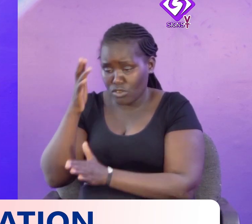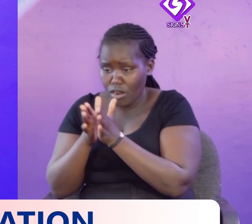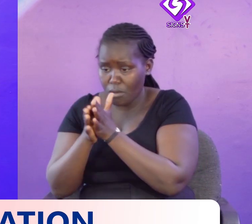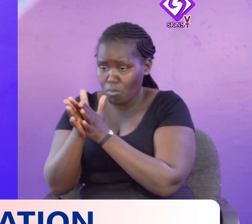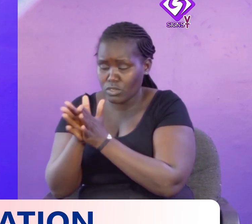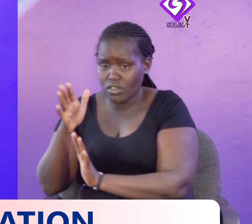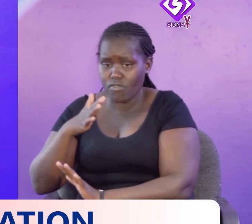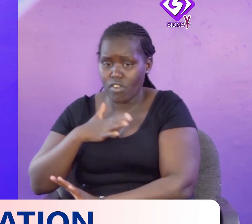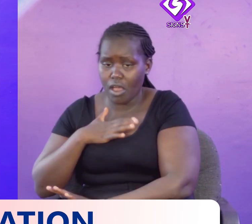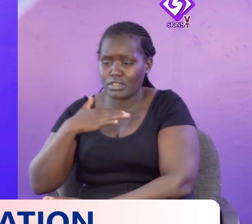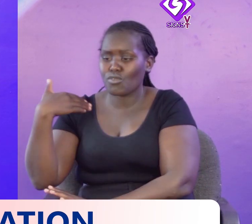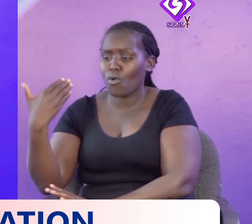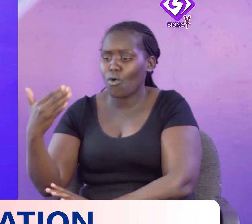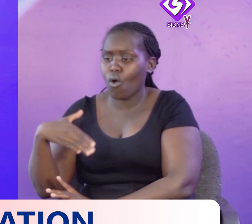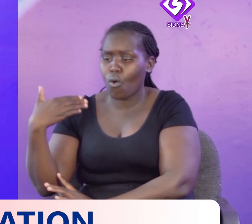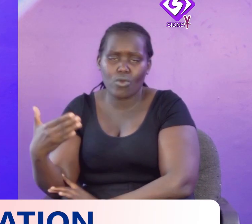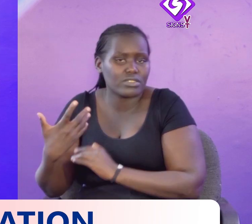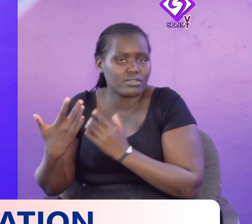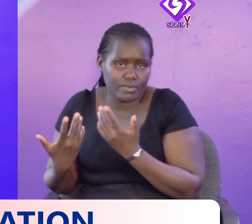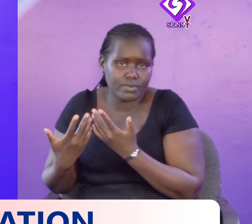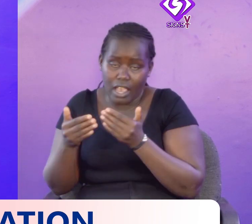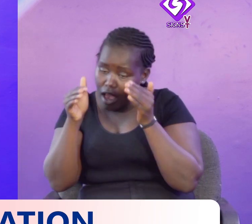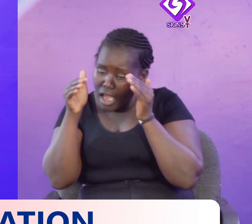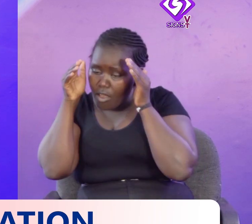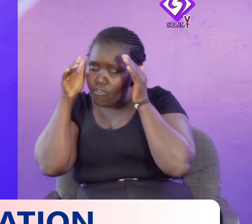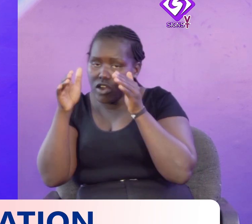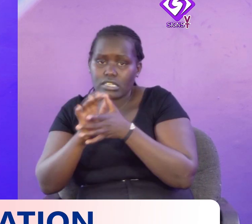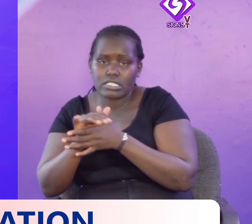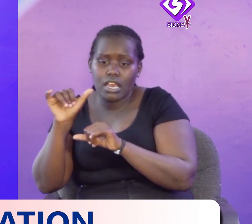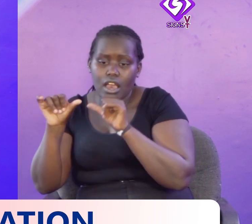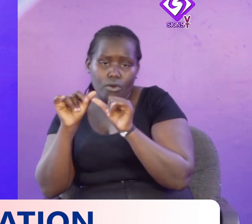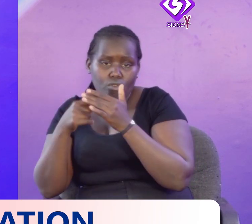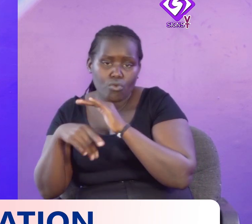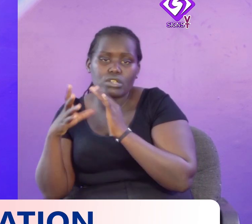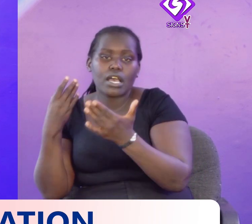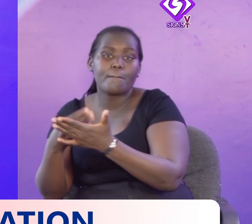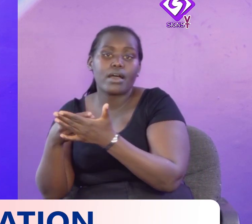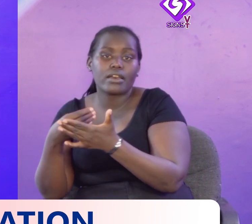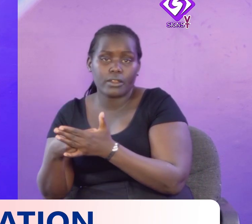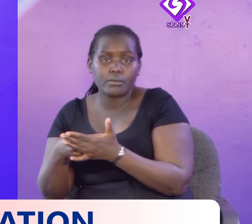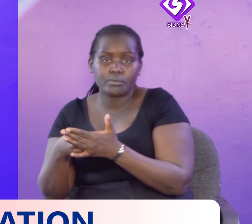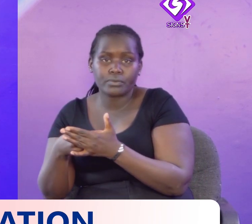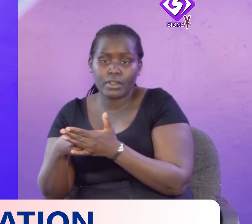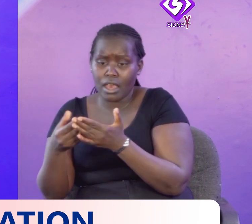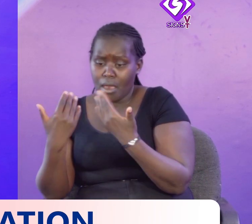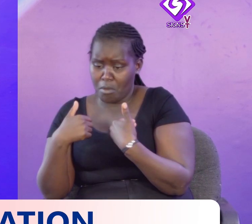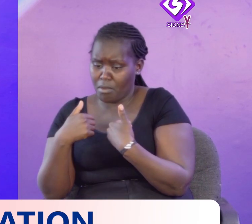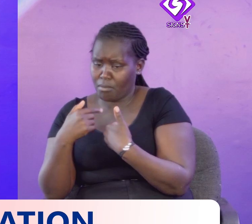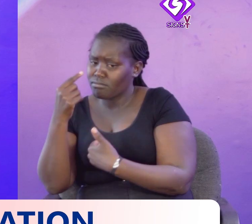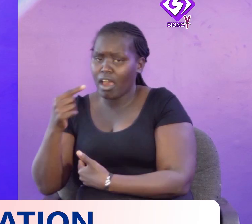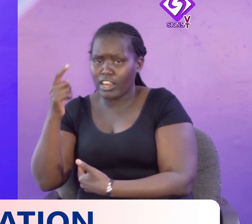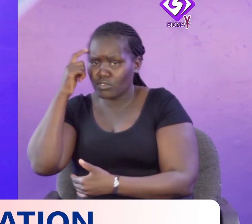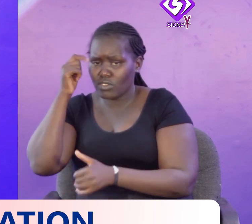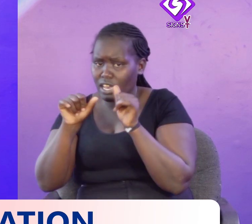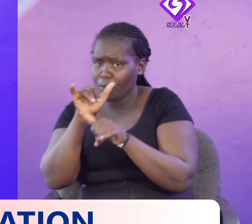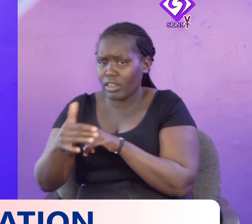always very, very focused around money. Am I right to think this way?